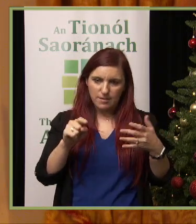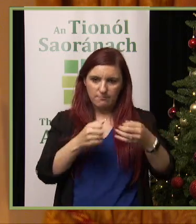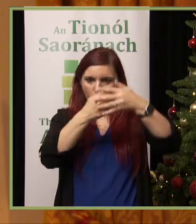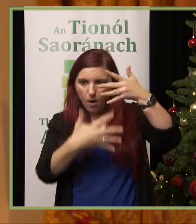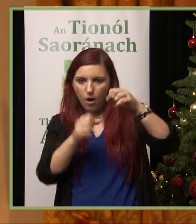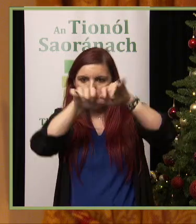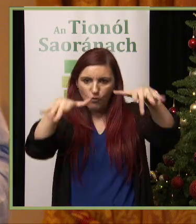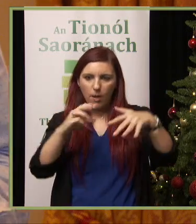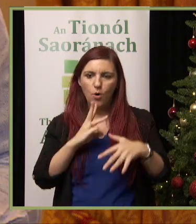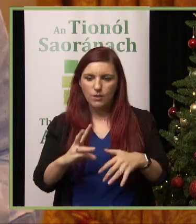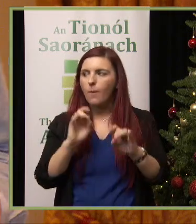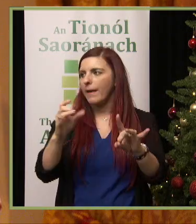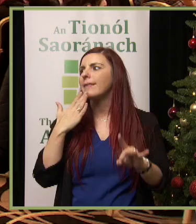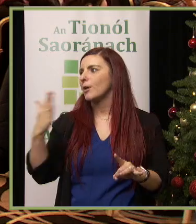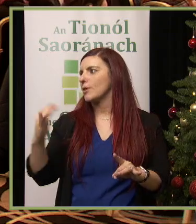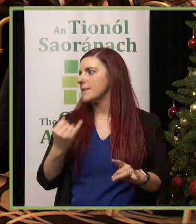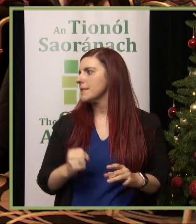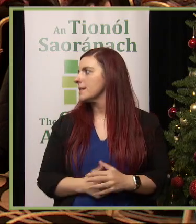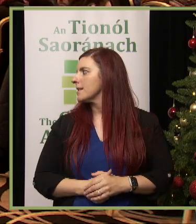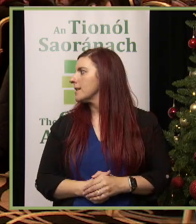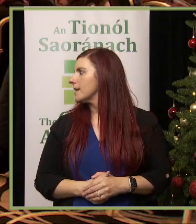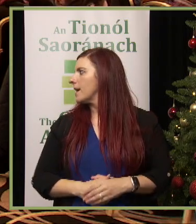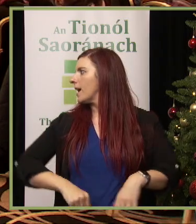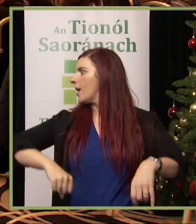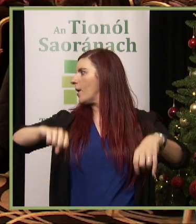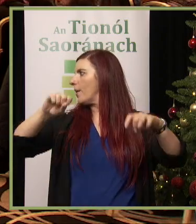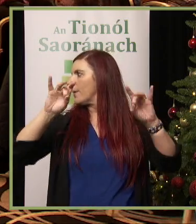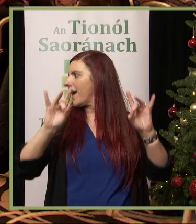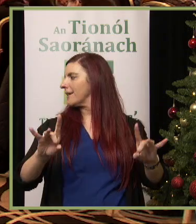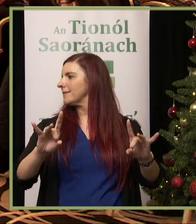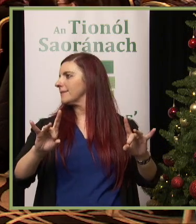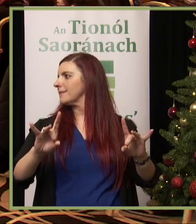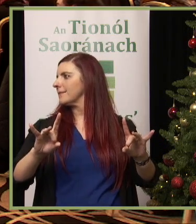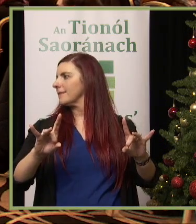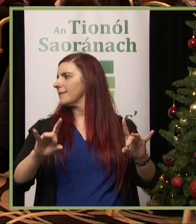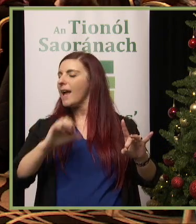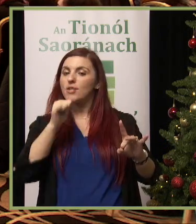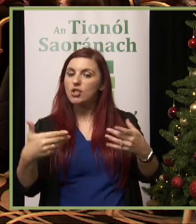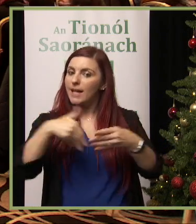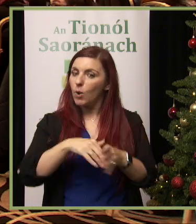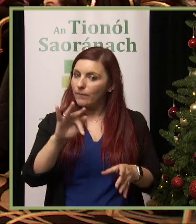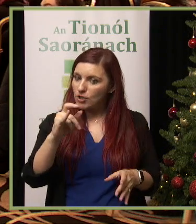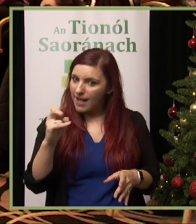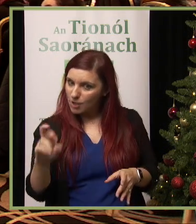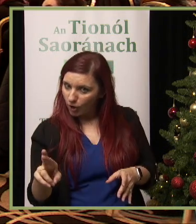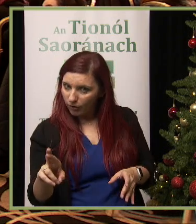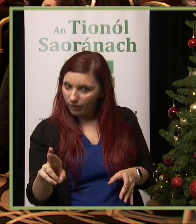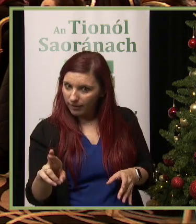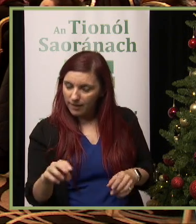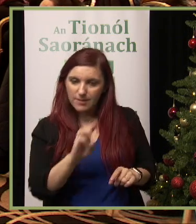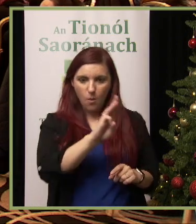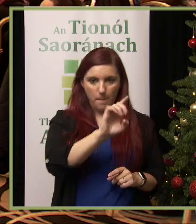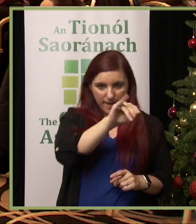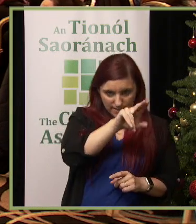them three. Yeah. Thank you very much, James. Okay, with that It in doesn't mind... include fertilizer, though. It doesn't include chemical So fertilizer. we have pesticides